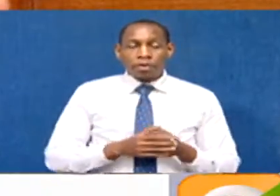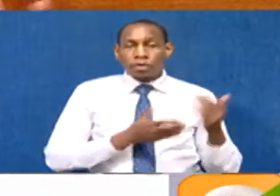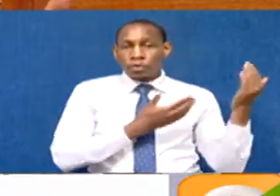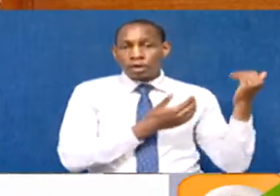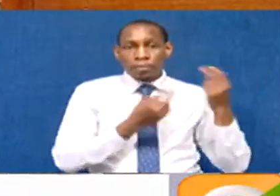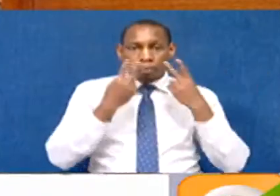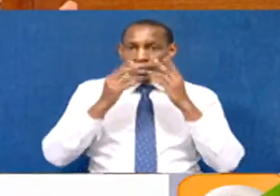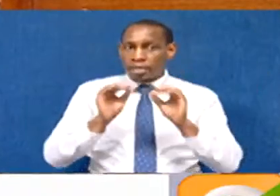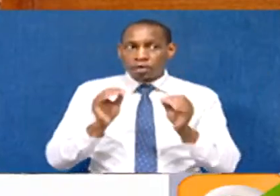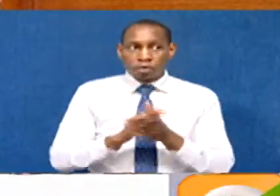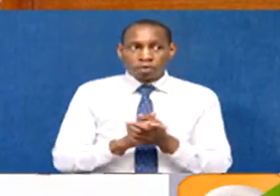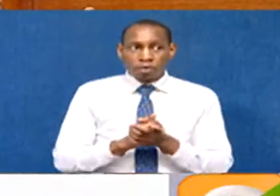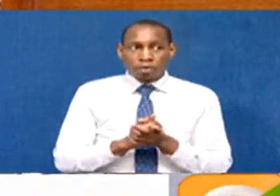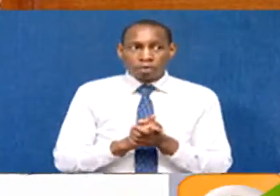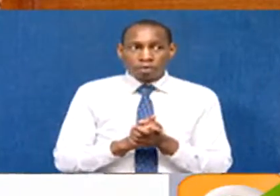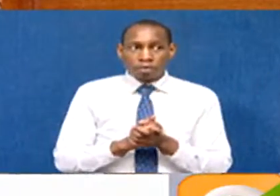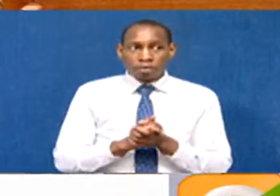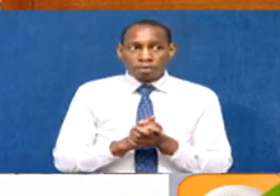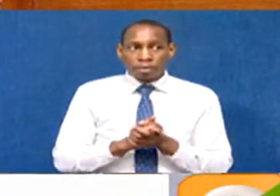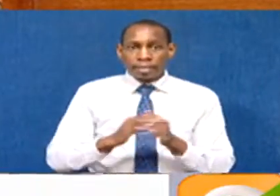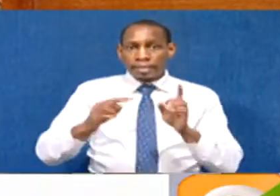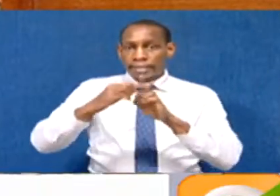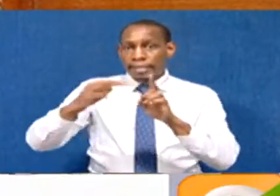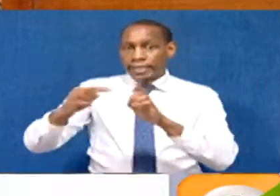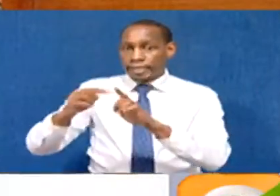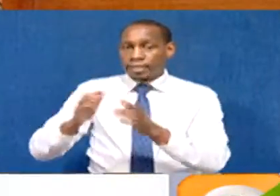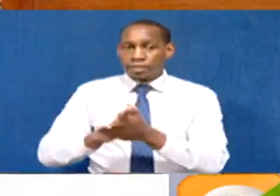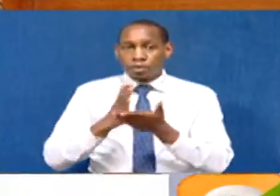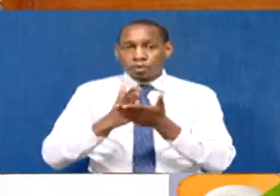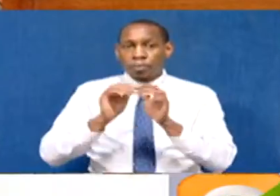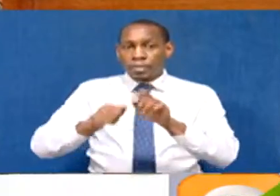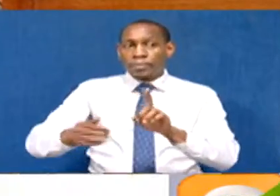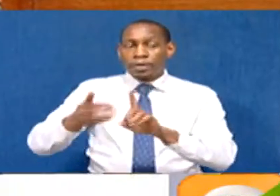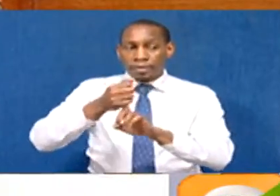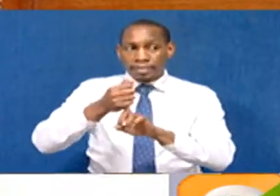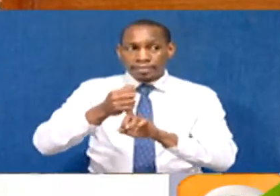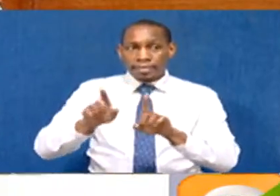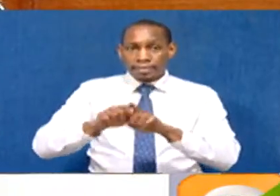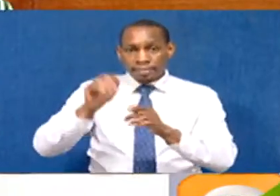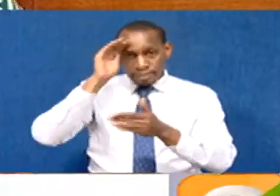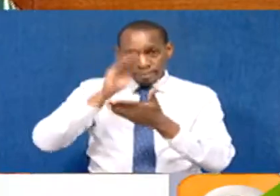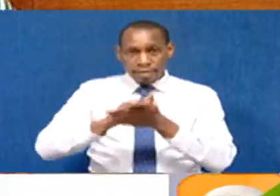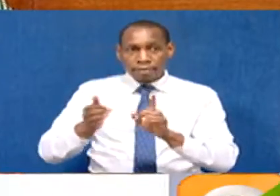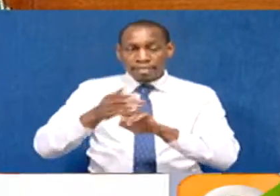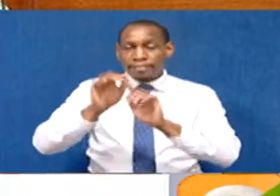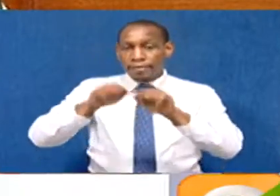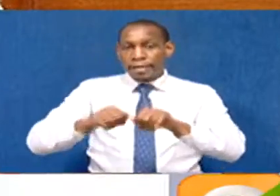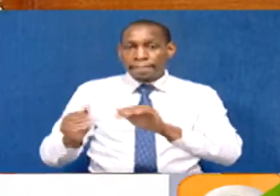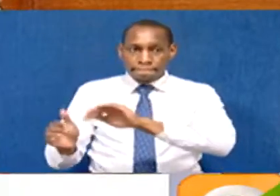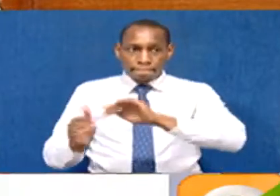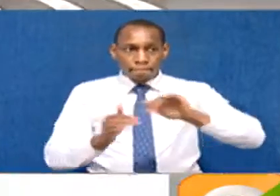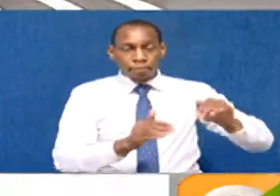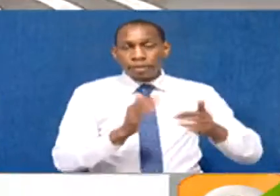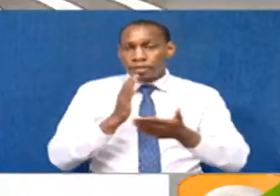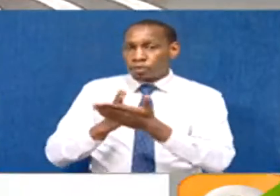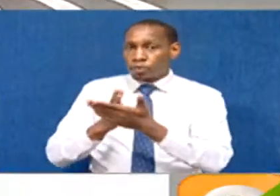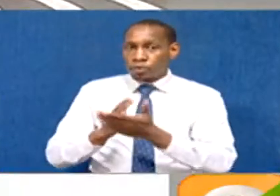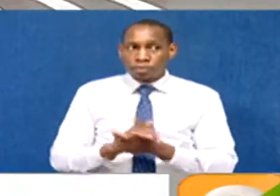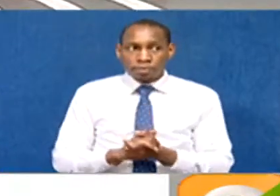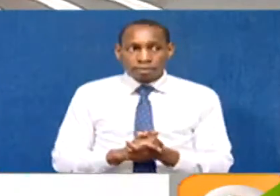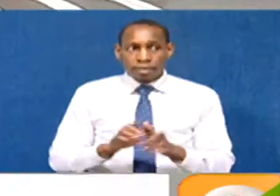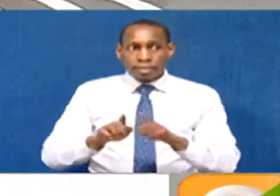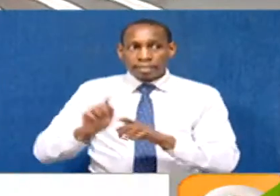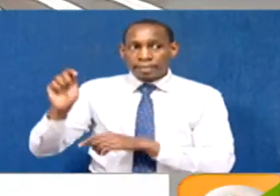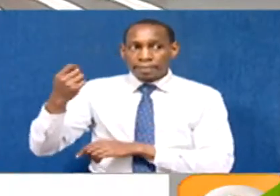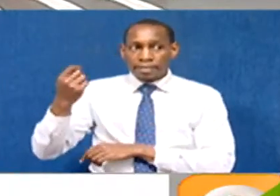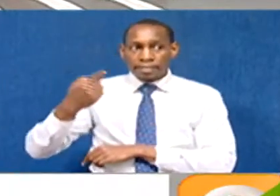we don't see any bloodshed. And that is achievable. I believe it is achievable. Absolutely. Yeah, but our president